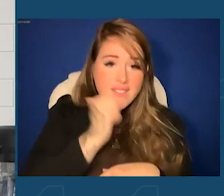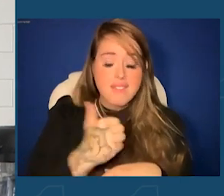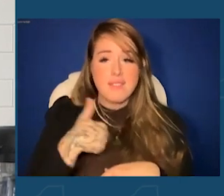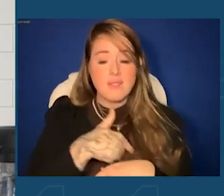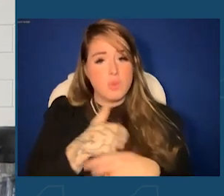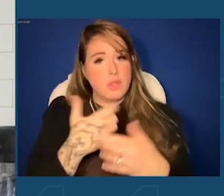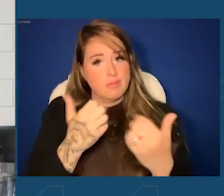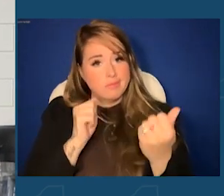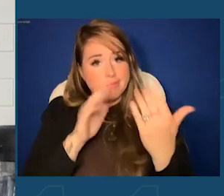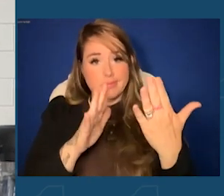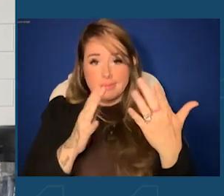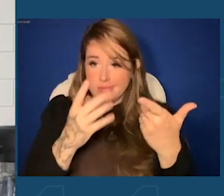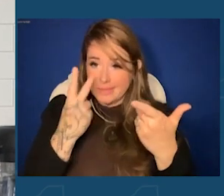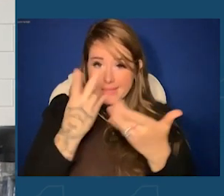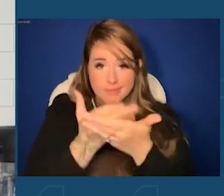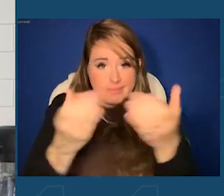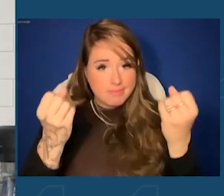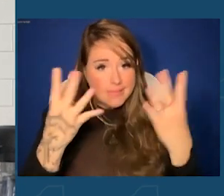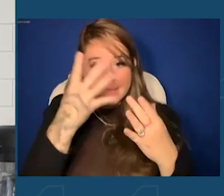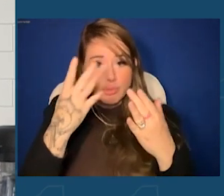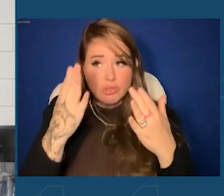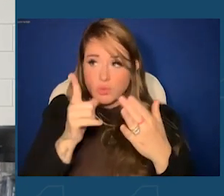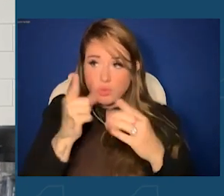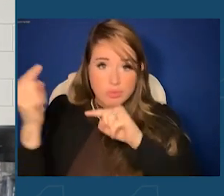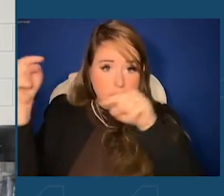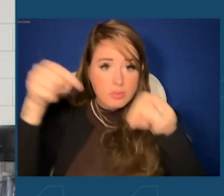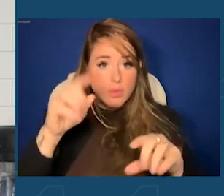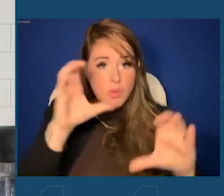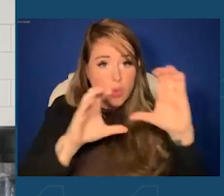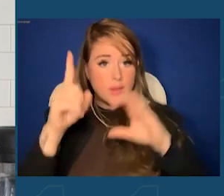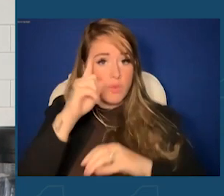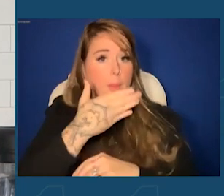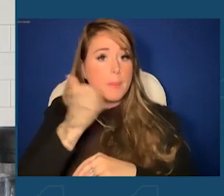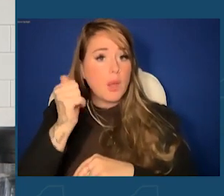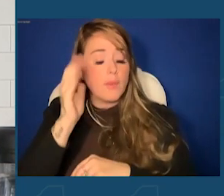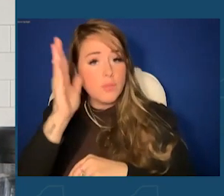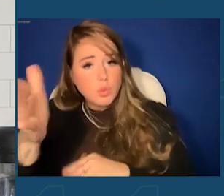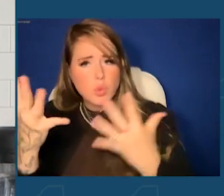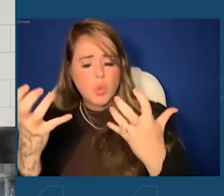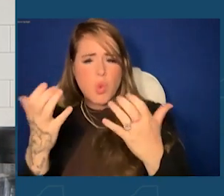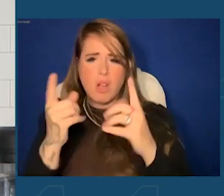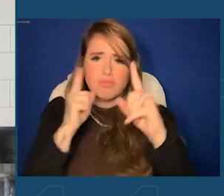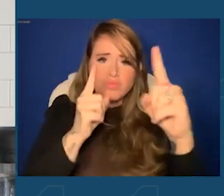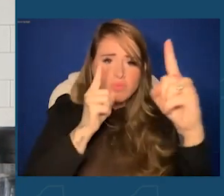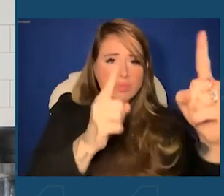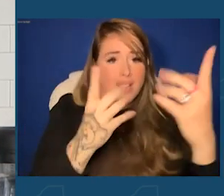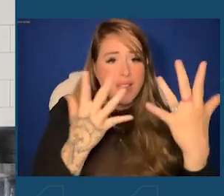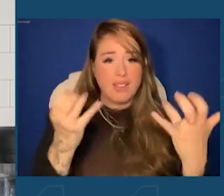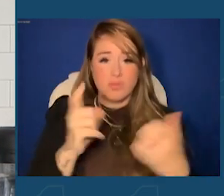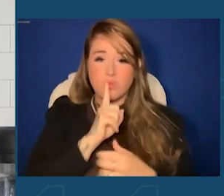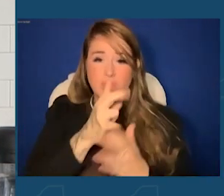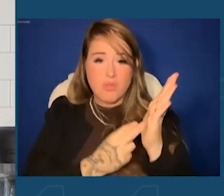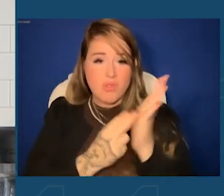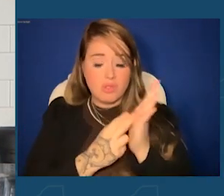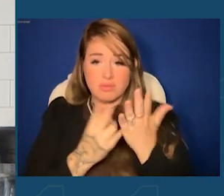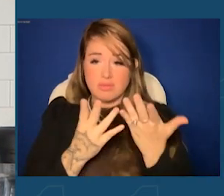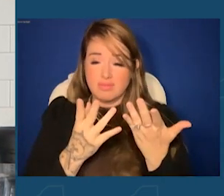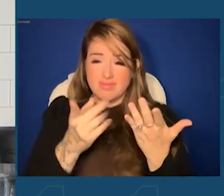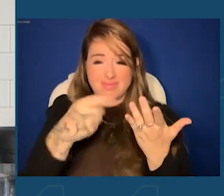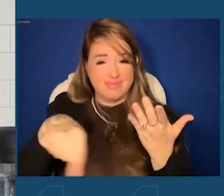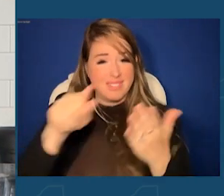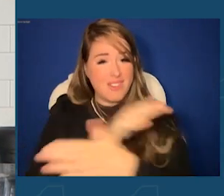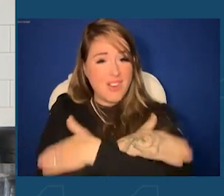de migrantes que llegamos aquí buscando un mejor futuro y realmente nos reciben con los brazos